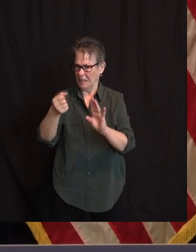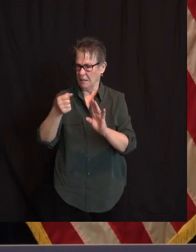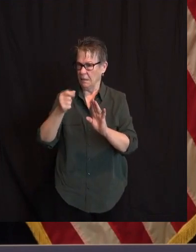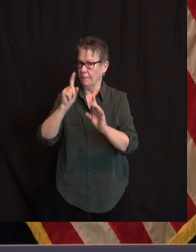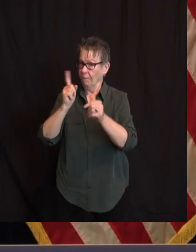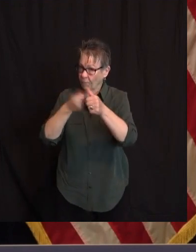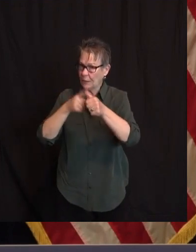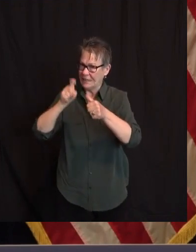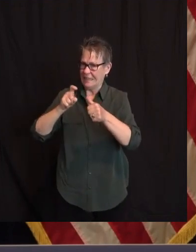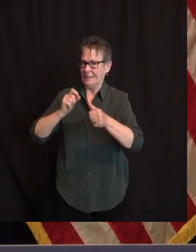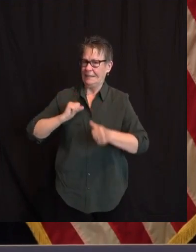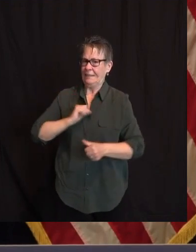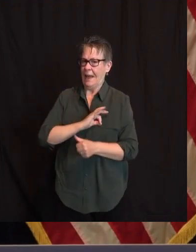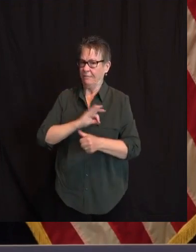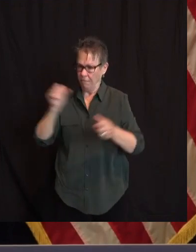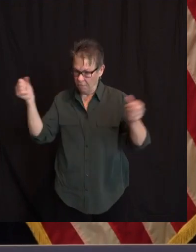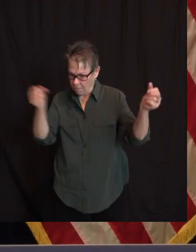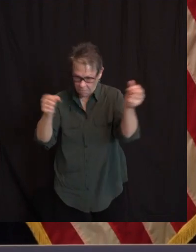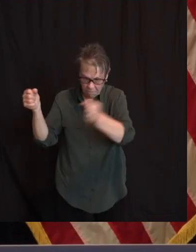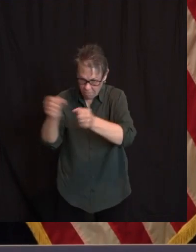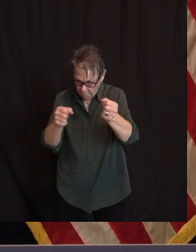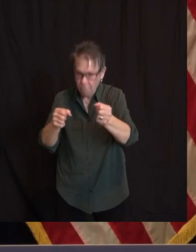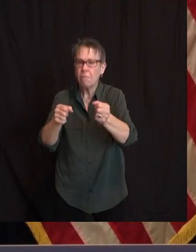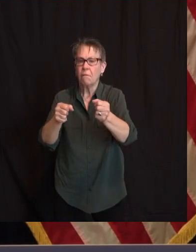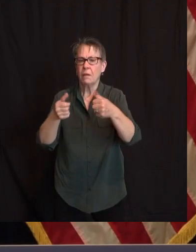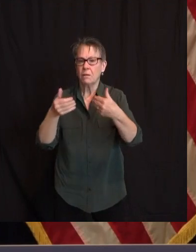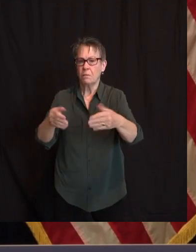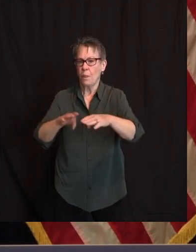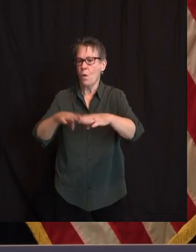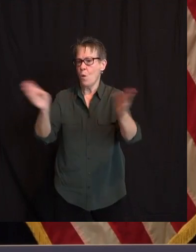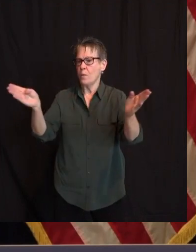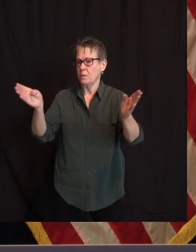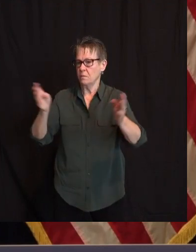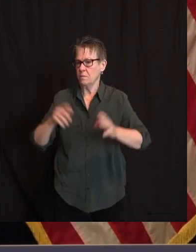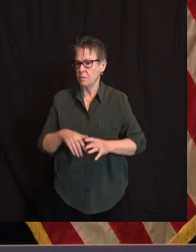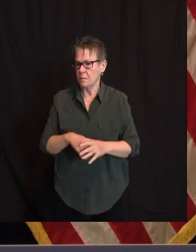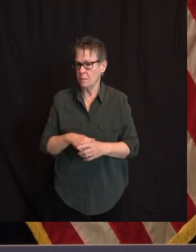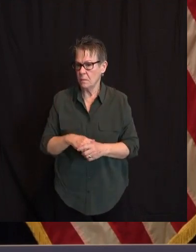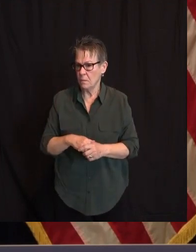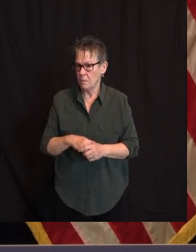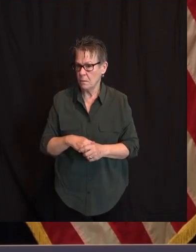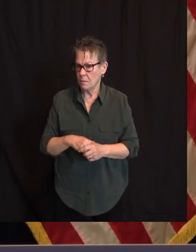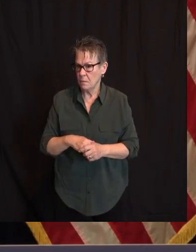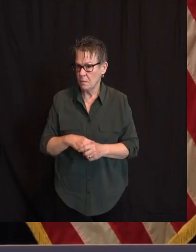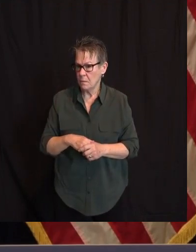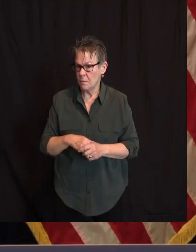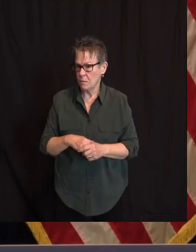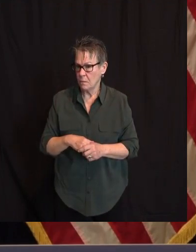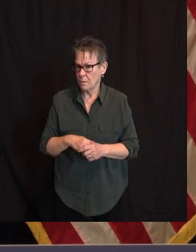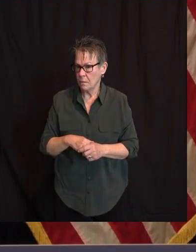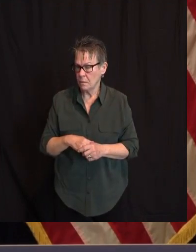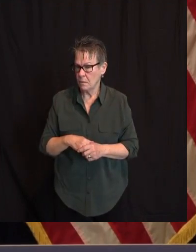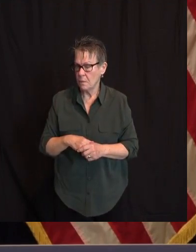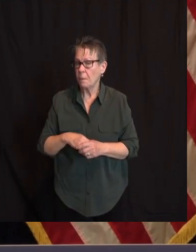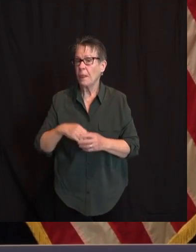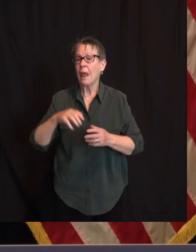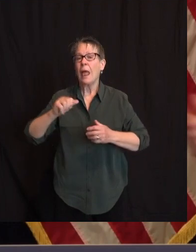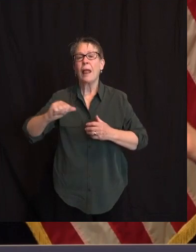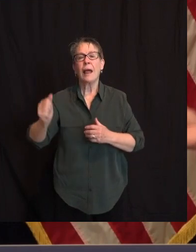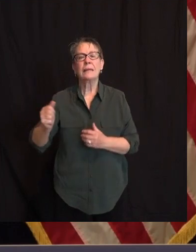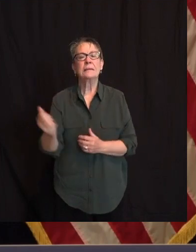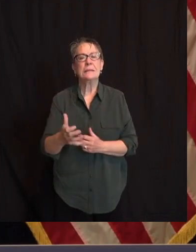14th. Are they still holding with that, or has it slipped a couple? That's correct. Still the fourth, on target for the 14th. Okay, so again, the 14th is next Tuesday. That's the equivalent